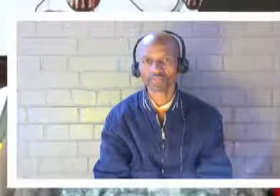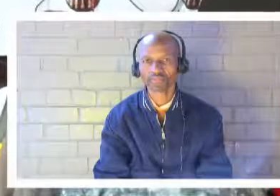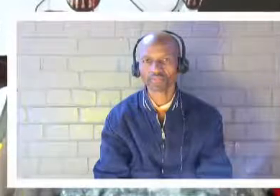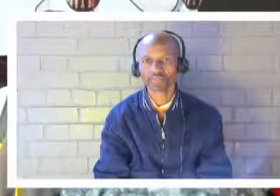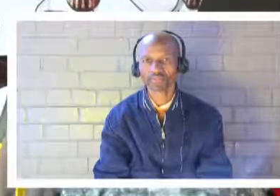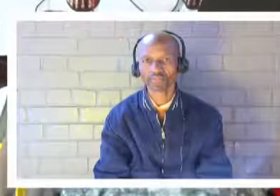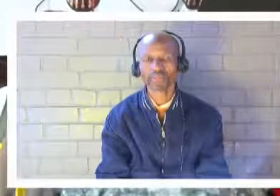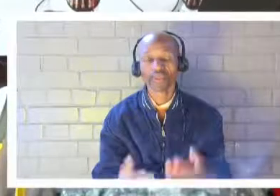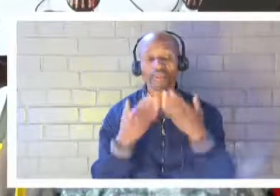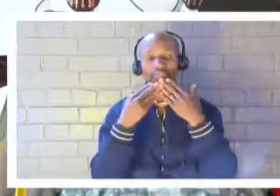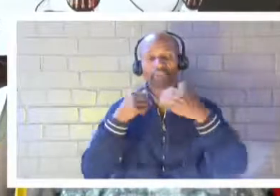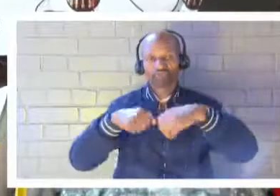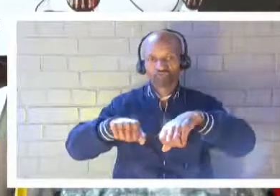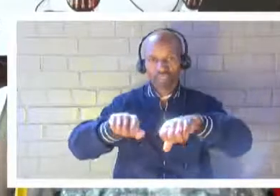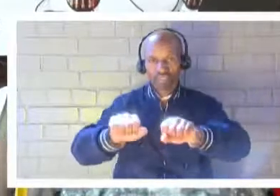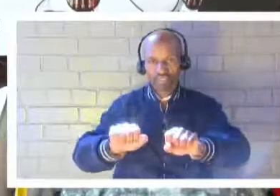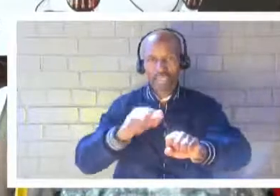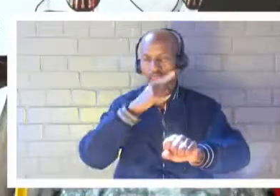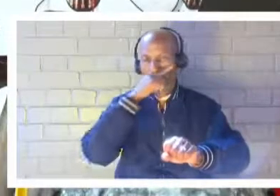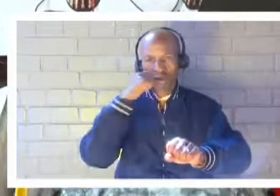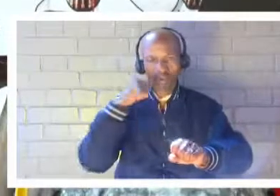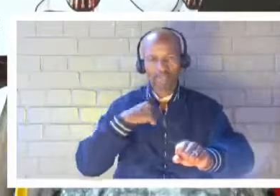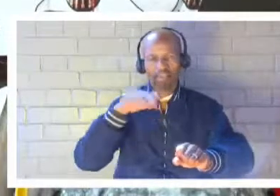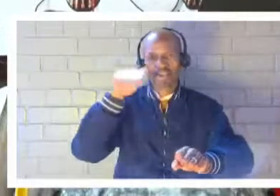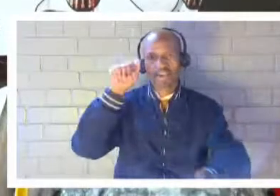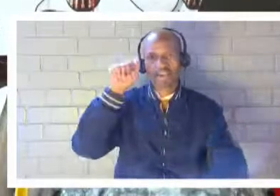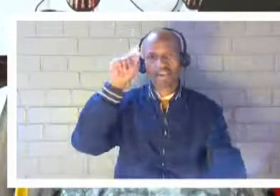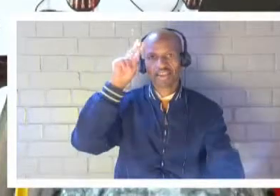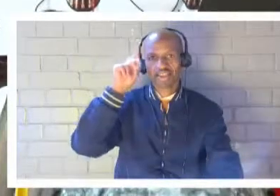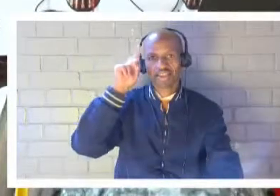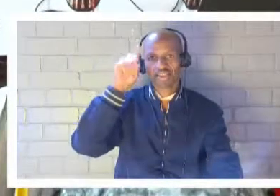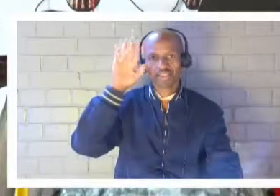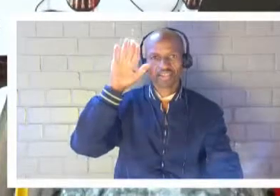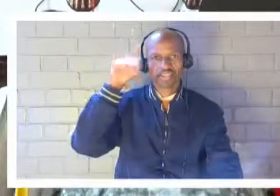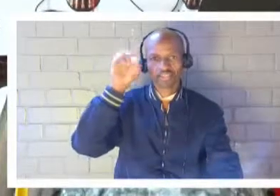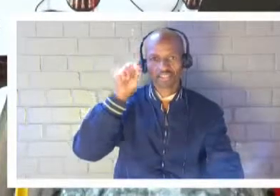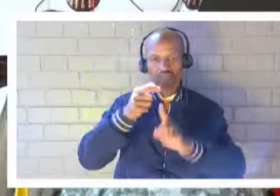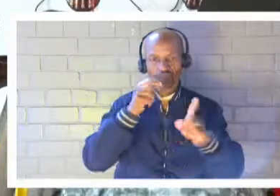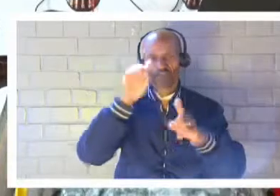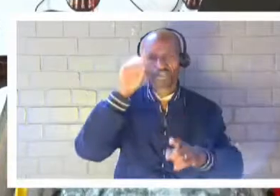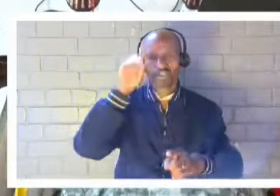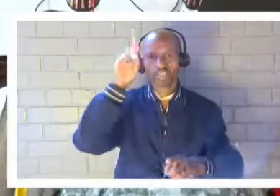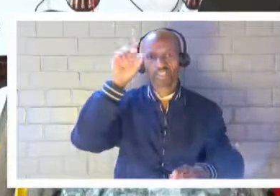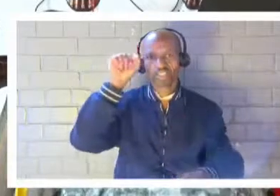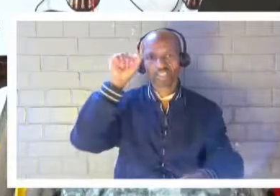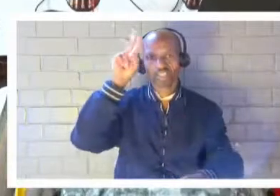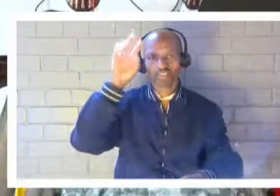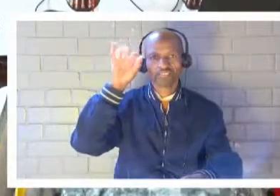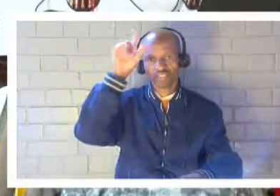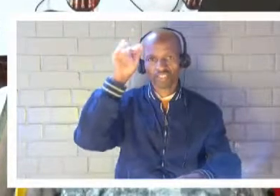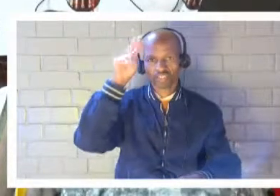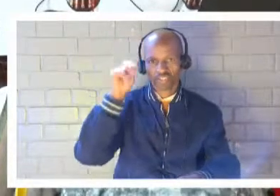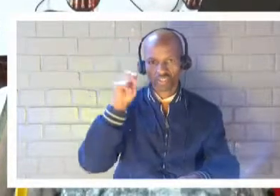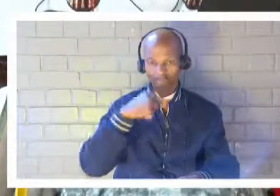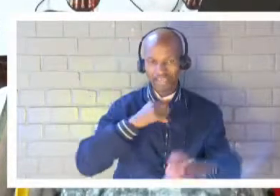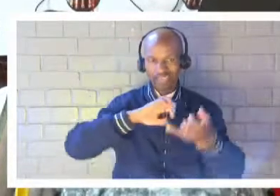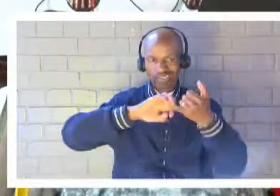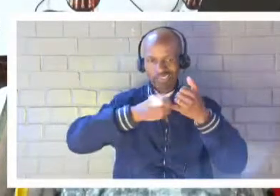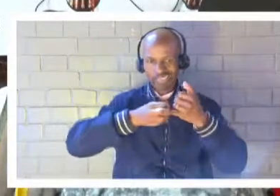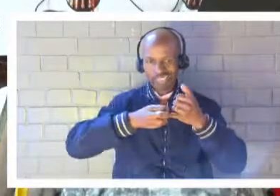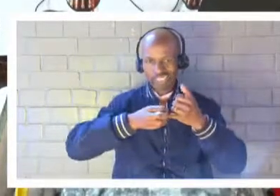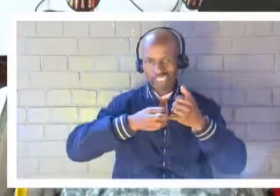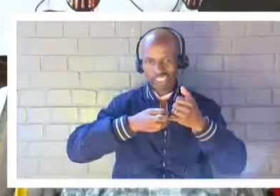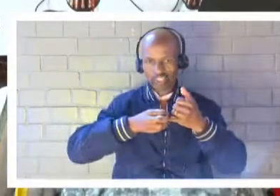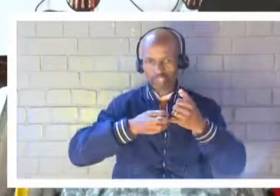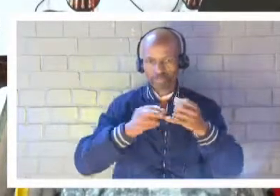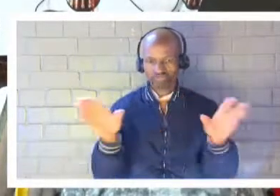nine. Thank you, Chair. My name is Andres Mutlova from Davidton Mayfield Extension 6. I'll try to be